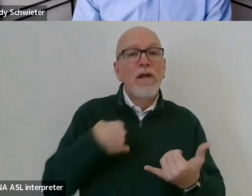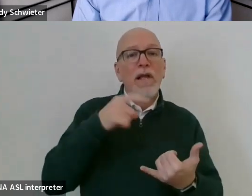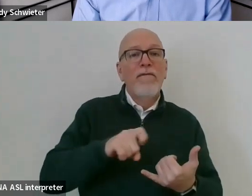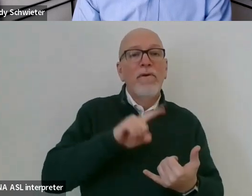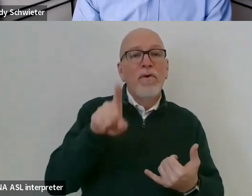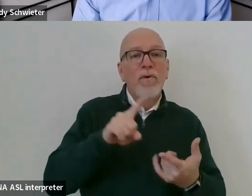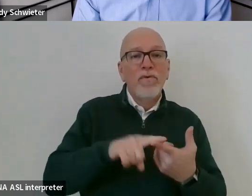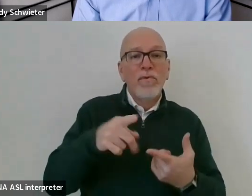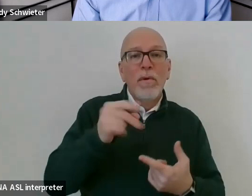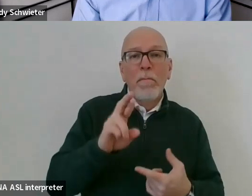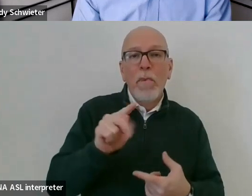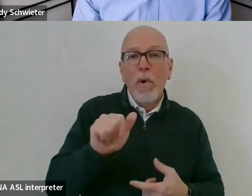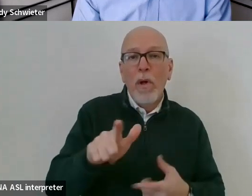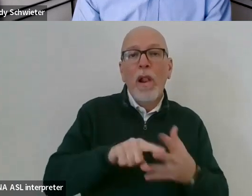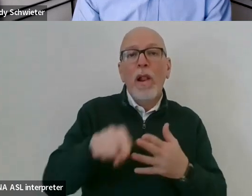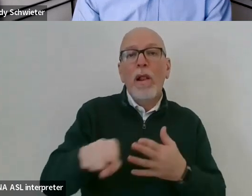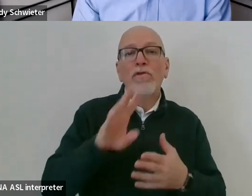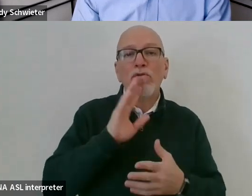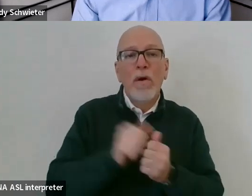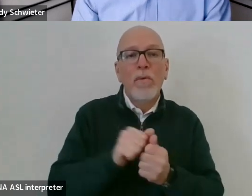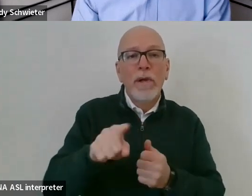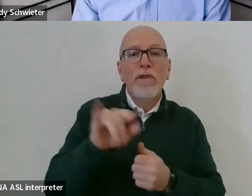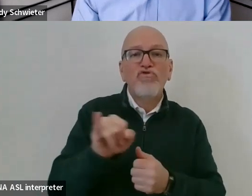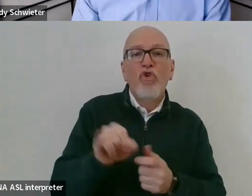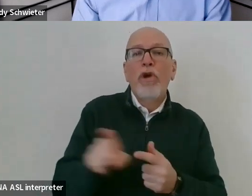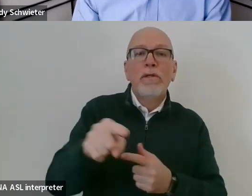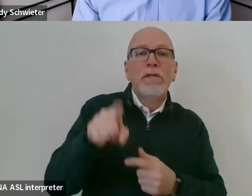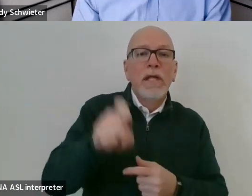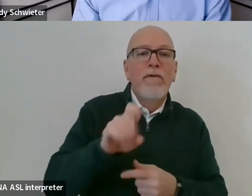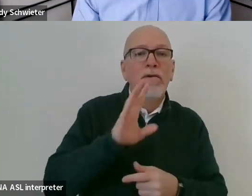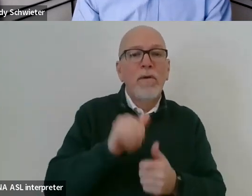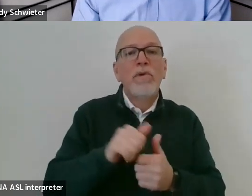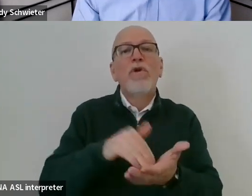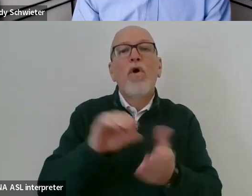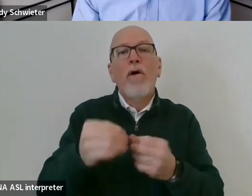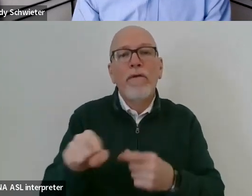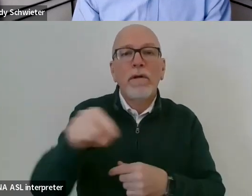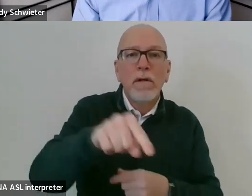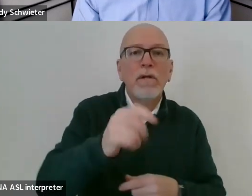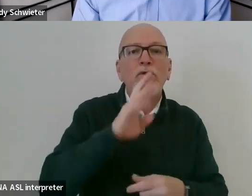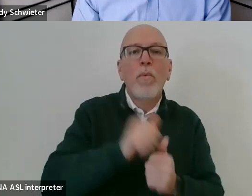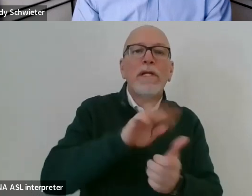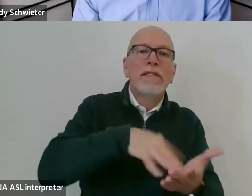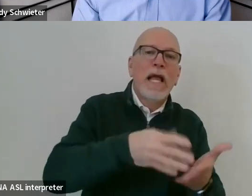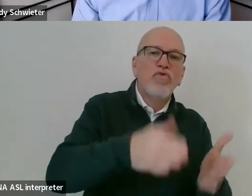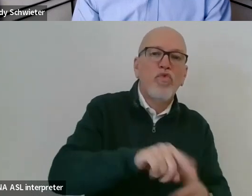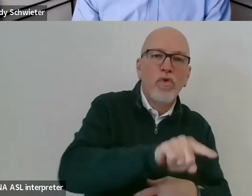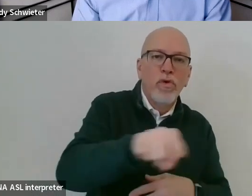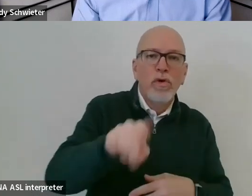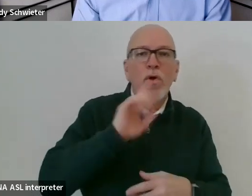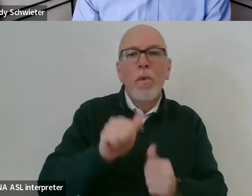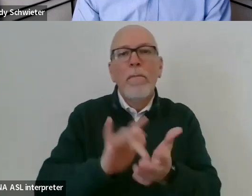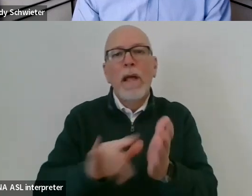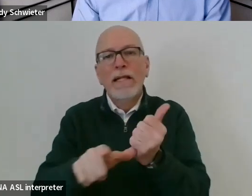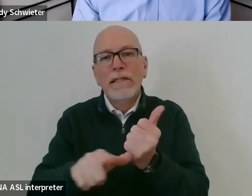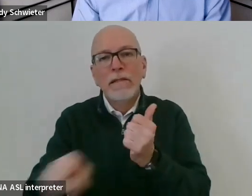portal, and then from the portal you have to talk to the insurance, and then you have to call the doctor's office, and then you have to talk to a scheduler, and then to a medical assistant,